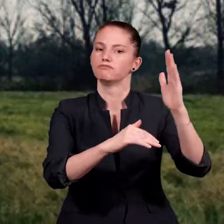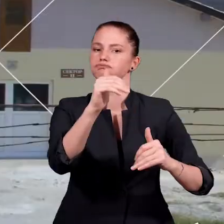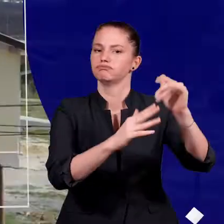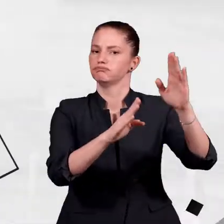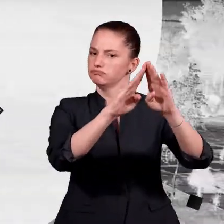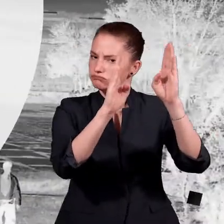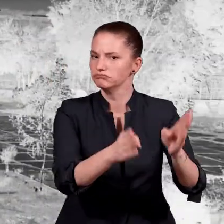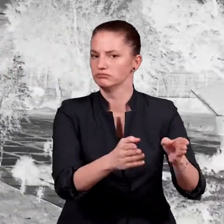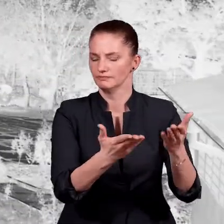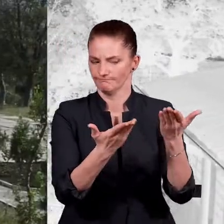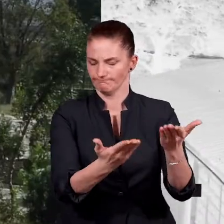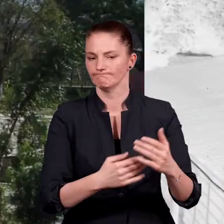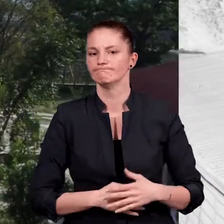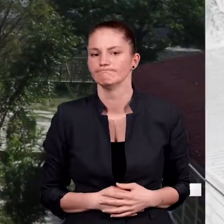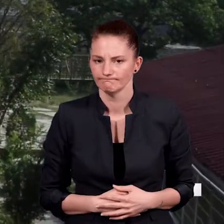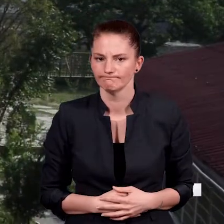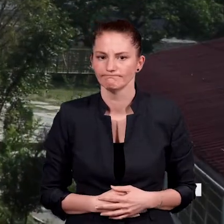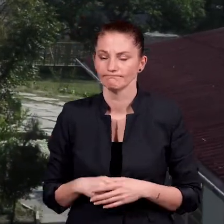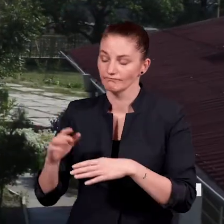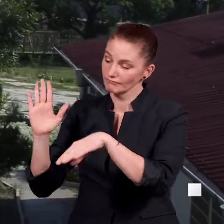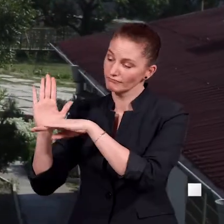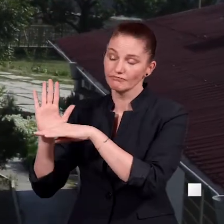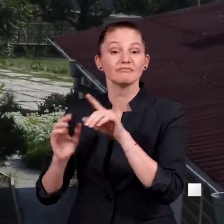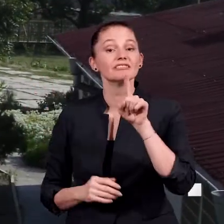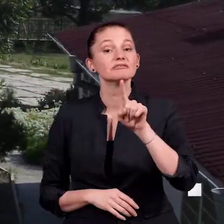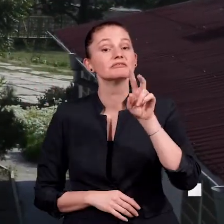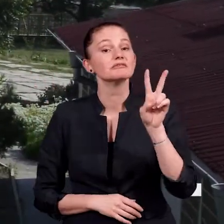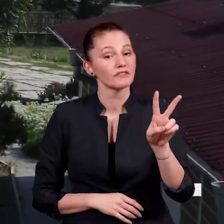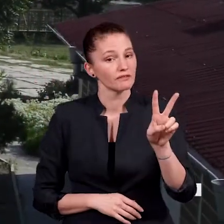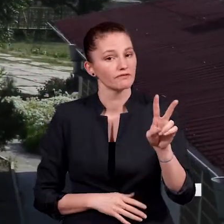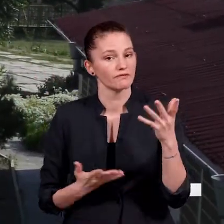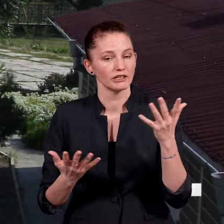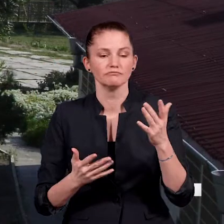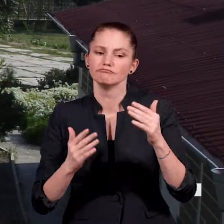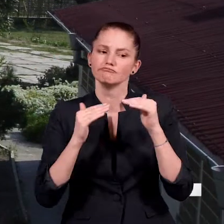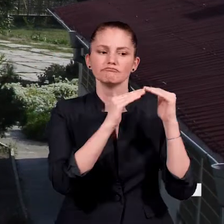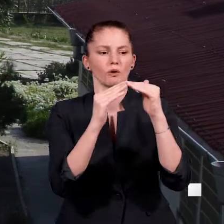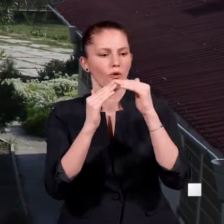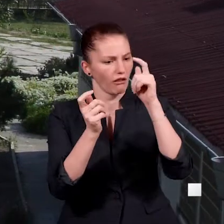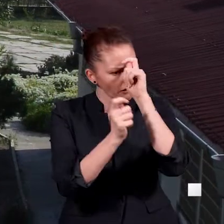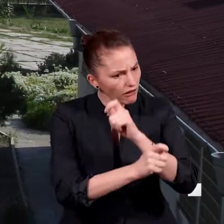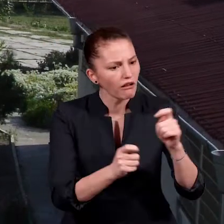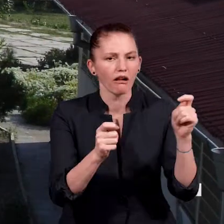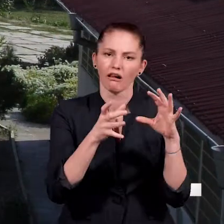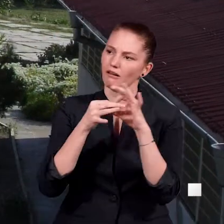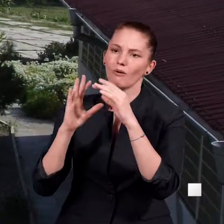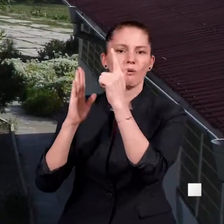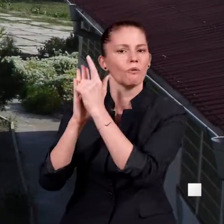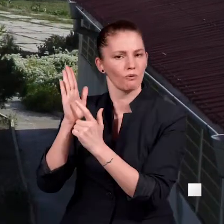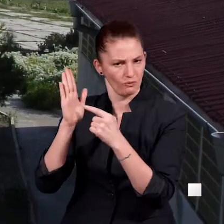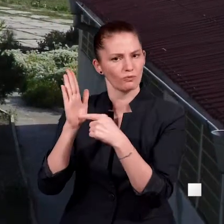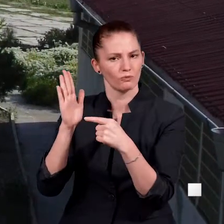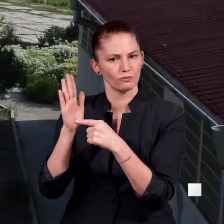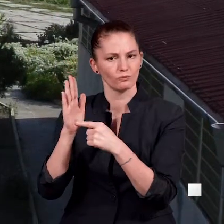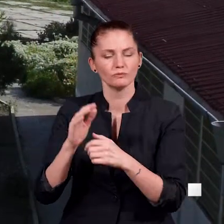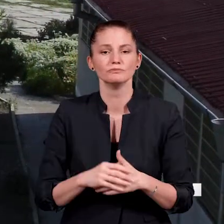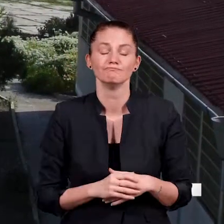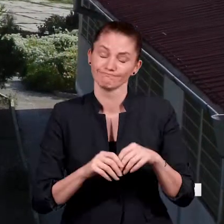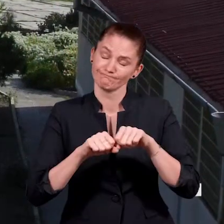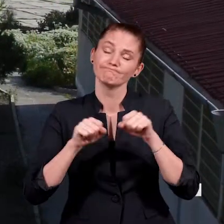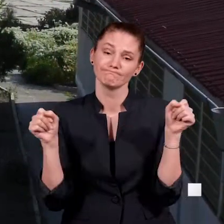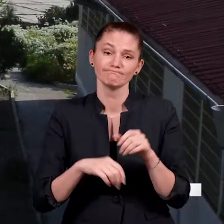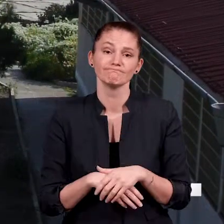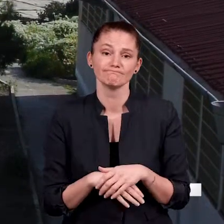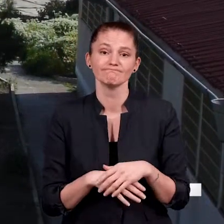Keresd. Article 12. Equal recognition before the law. Violation. Guardianship is